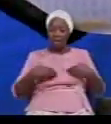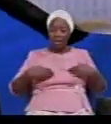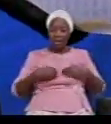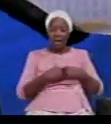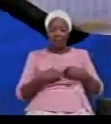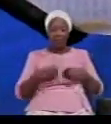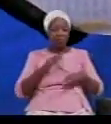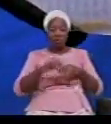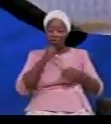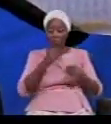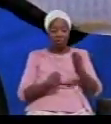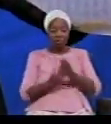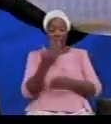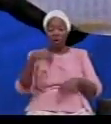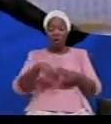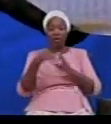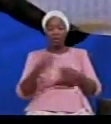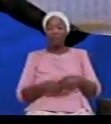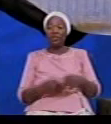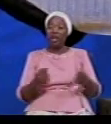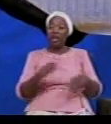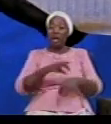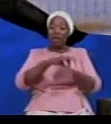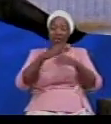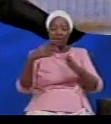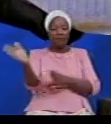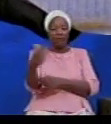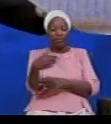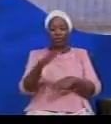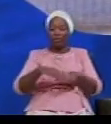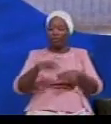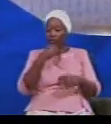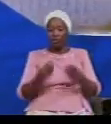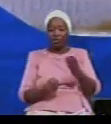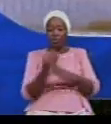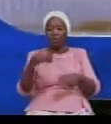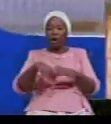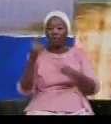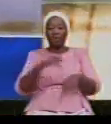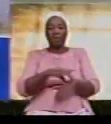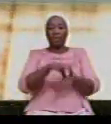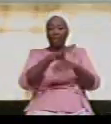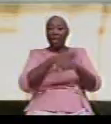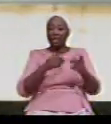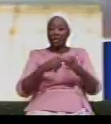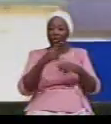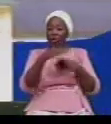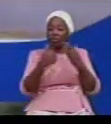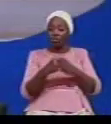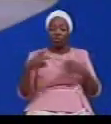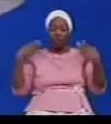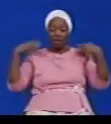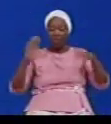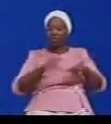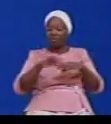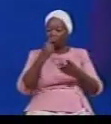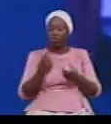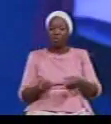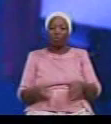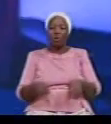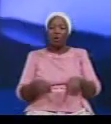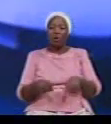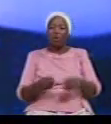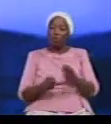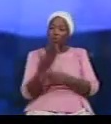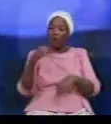out of the earth. The fish does not grow out of the earth. And all those birds do not grow out of the earth. Therefore,